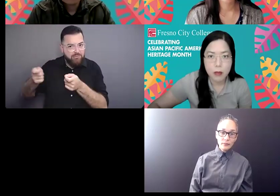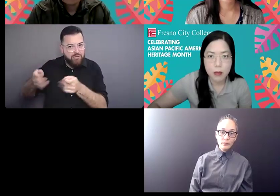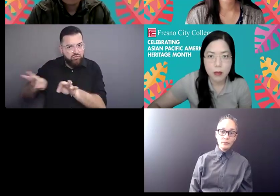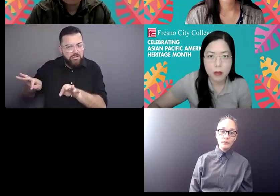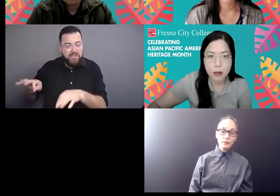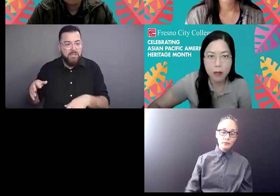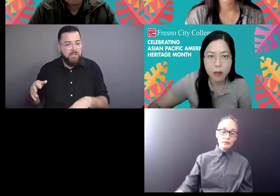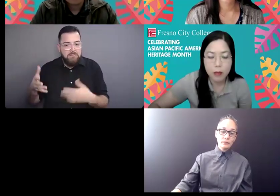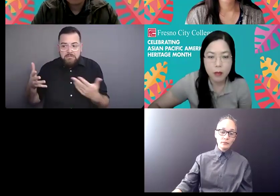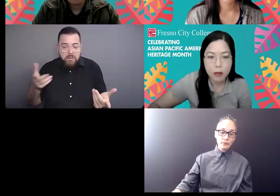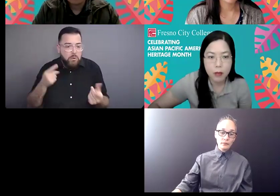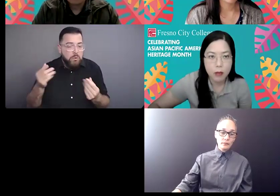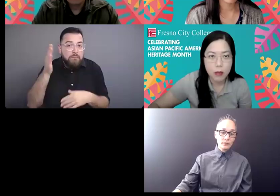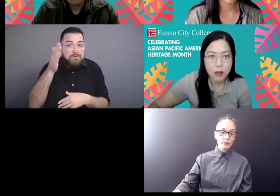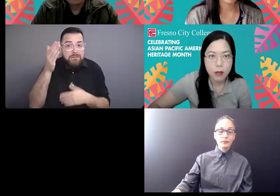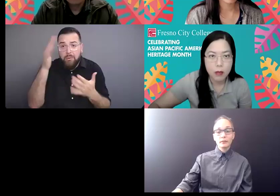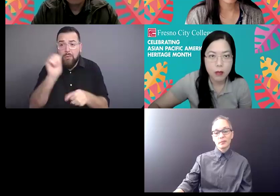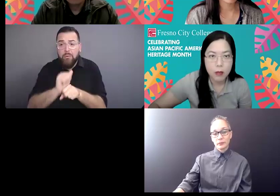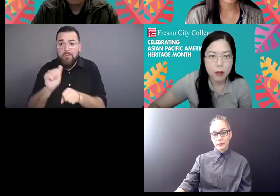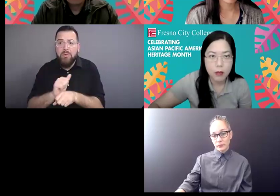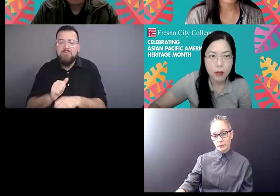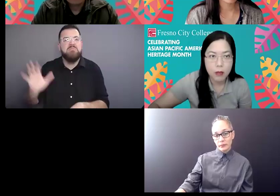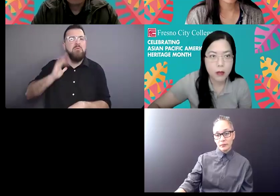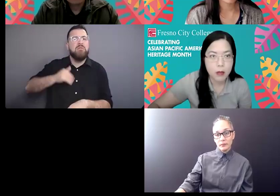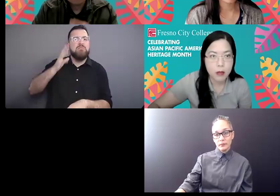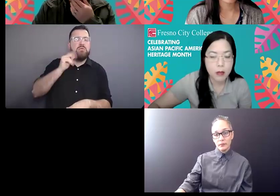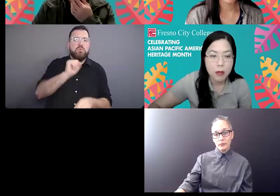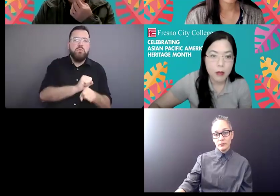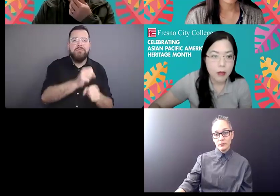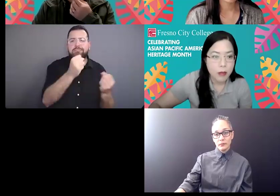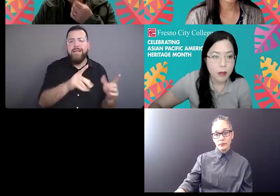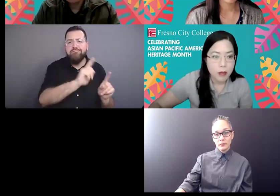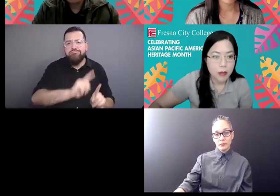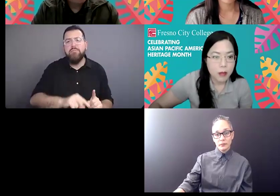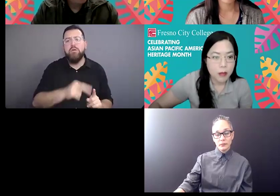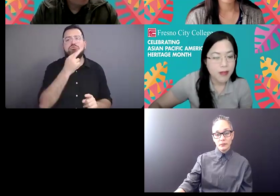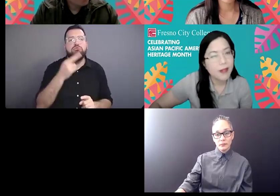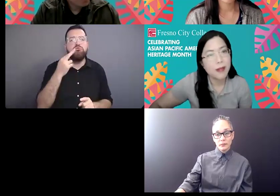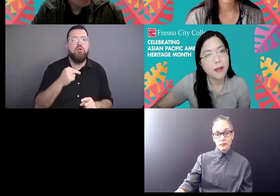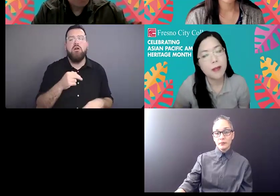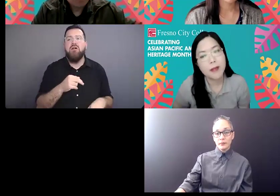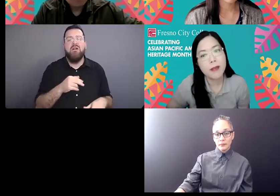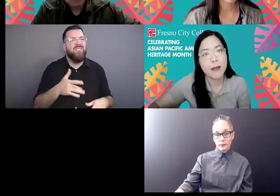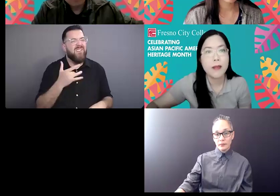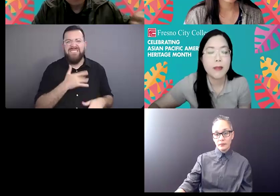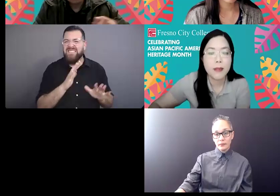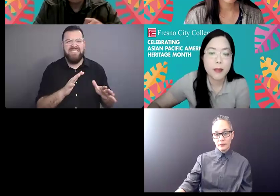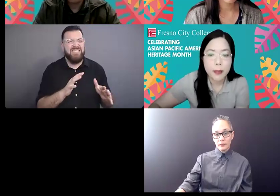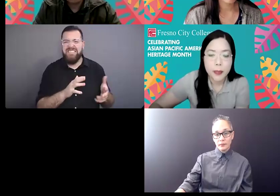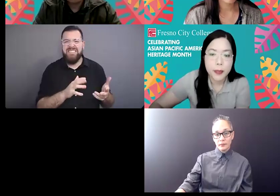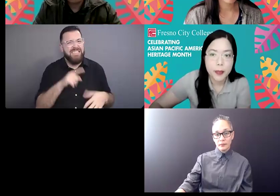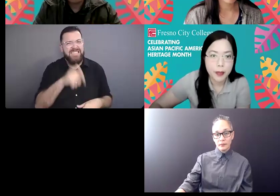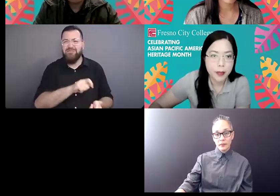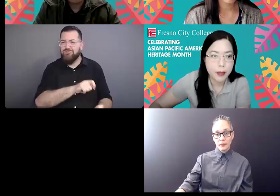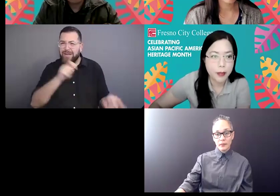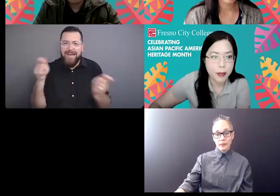like various restaurant jobs and finally decided that I needed a change of scenery. And so it just so happened